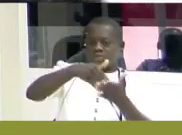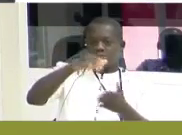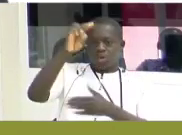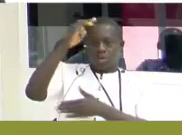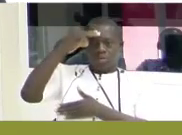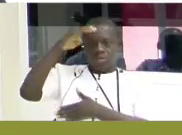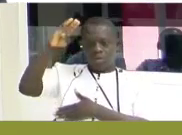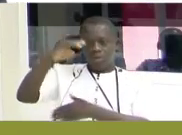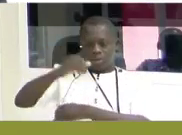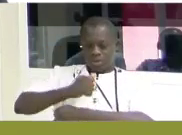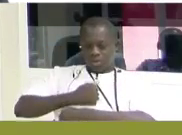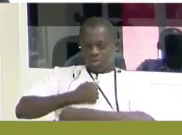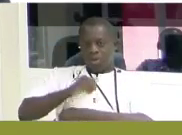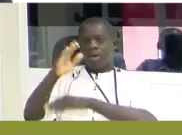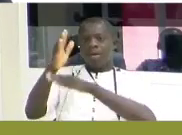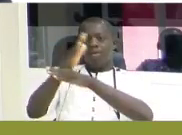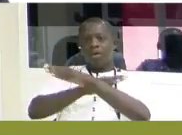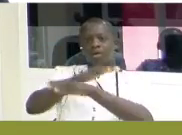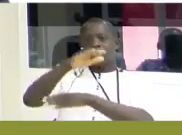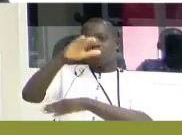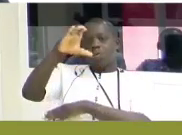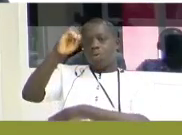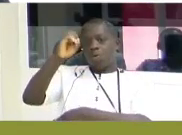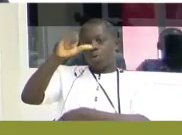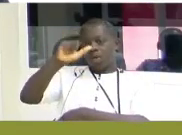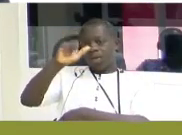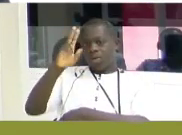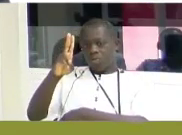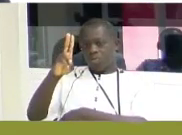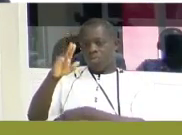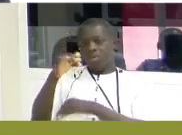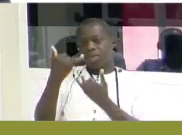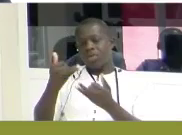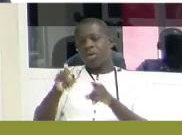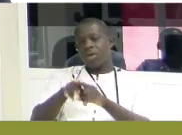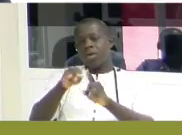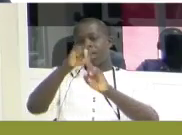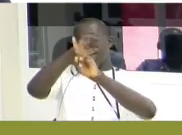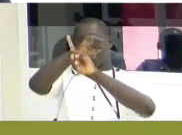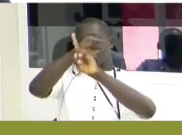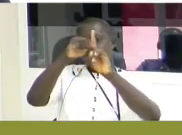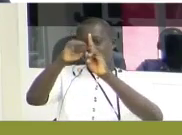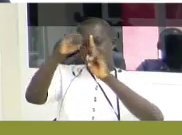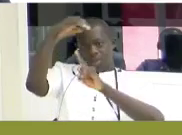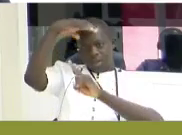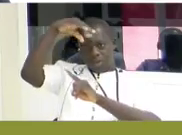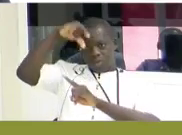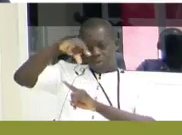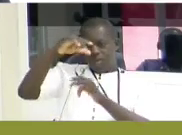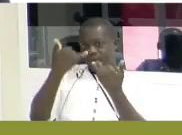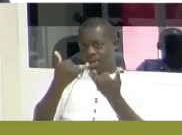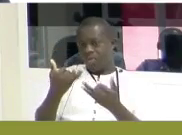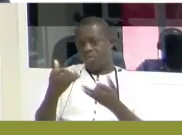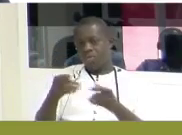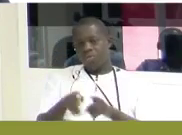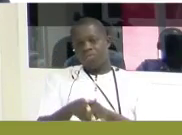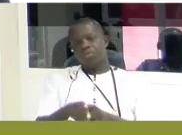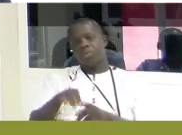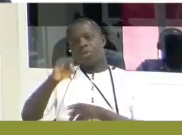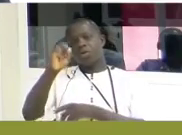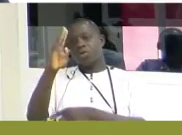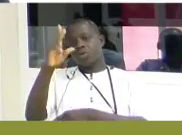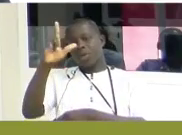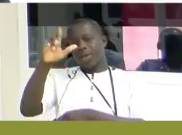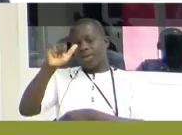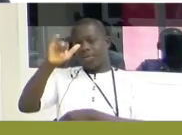of Interior used to be at OAU Boulevard, where you have immigration headquarters currently. And Suleiman Masane Sise was the Minister of